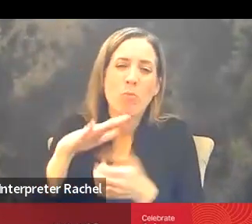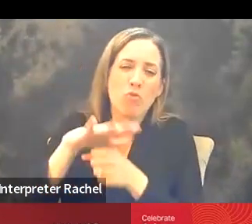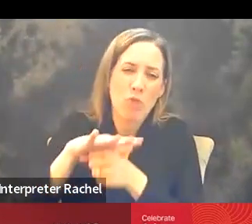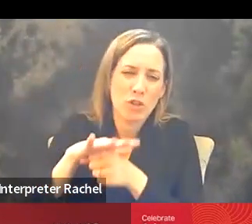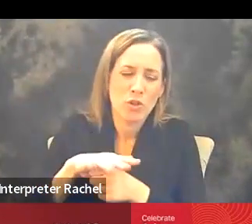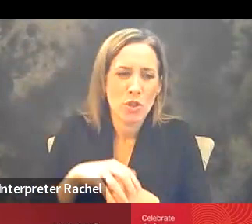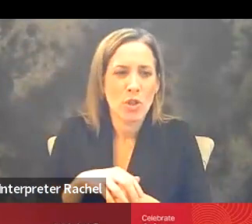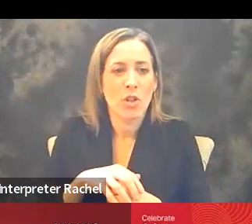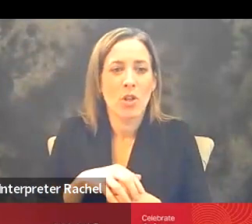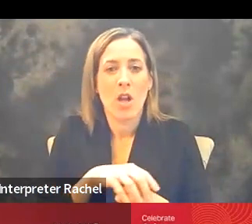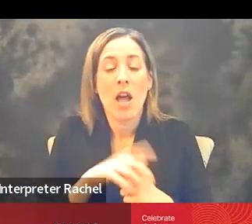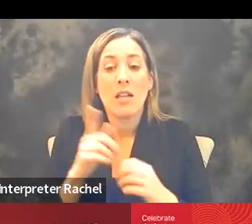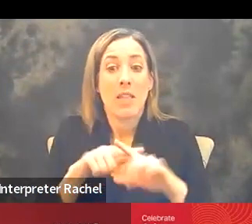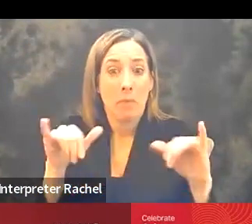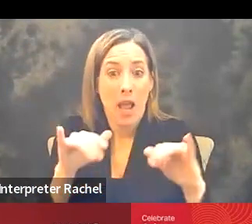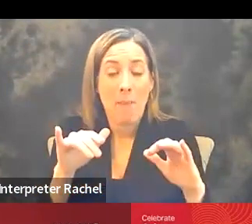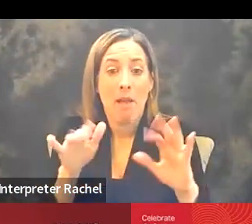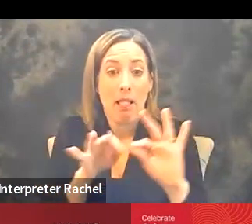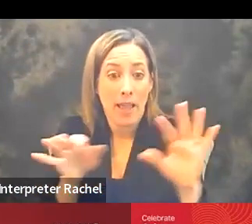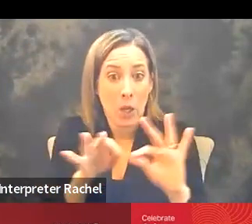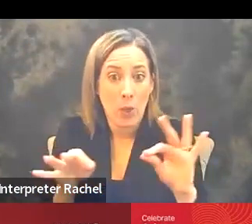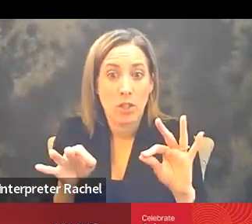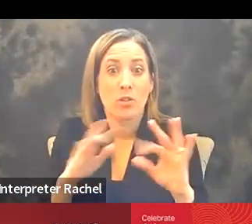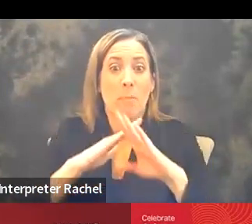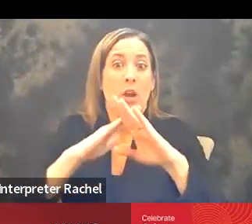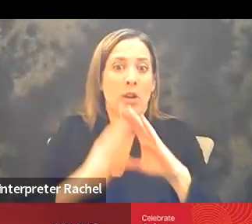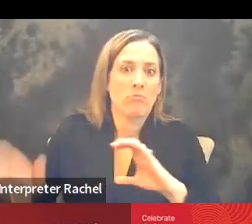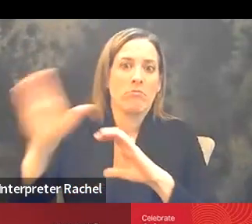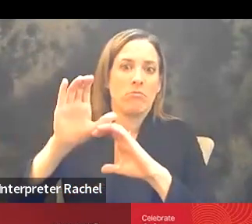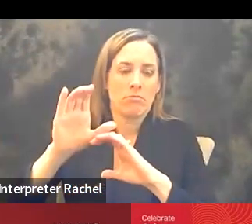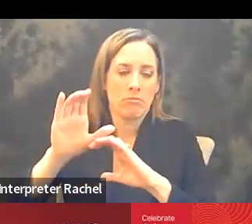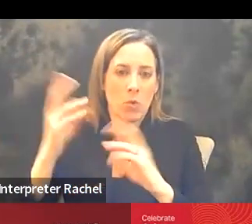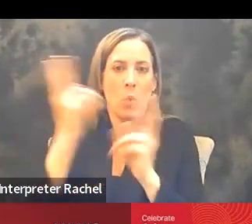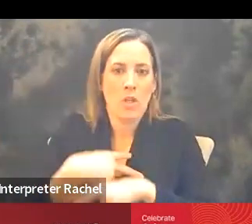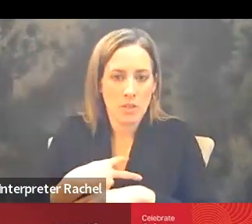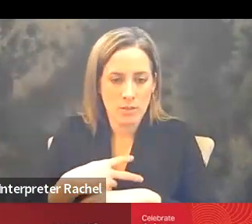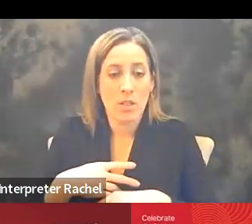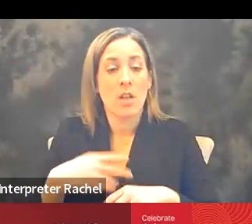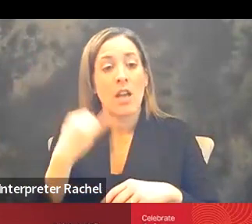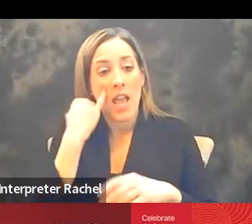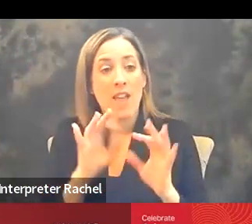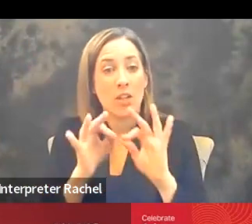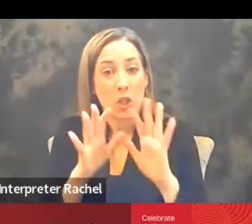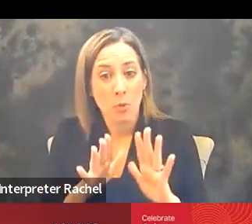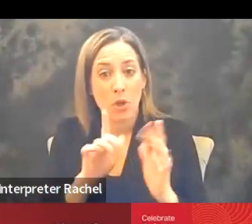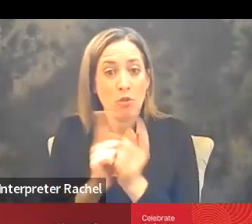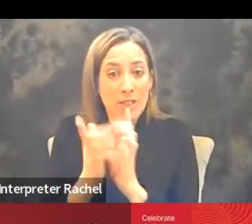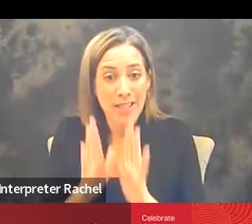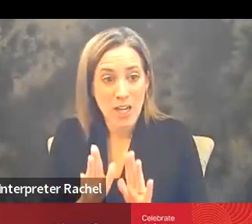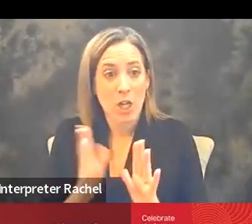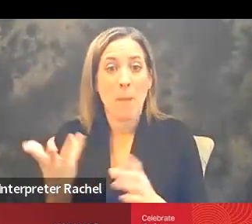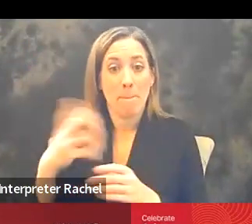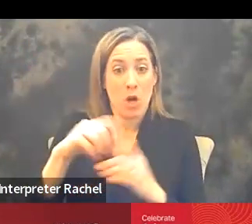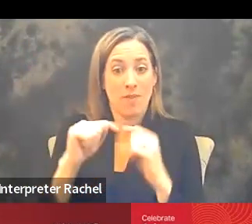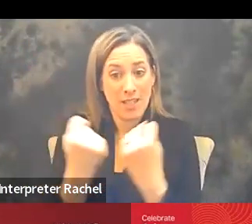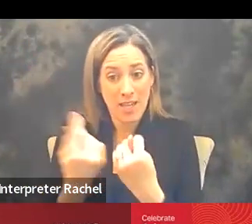of it, there's language barriers, right? And I feel like that's where interpreters, when really considered part of the team, can become really the